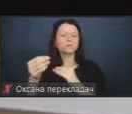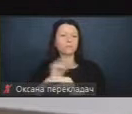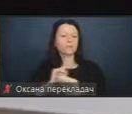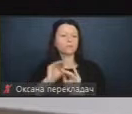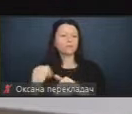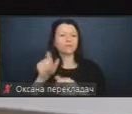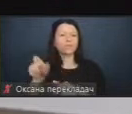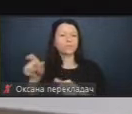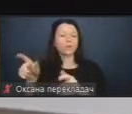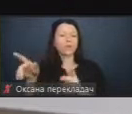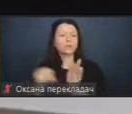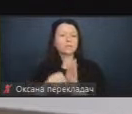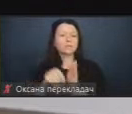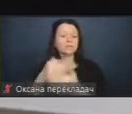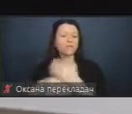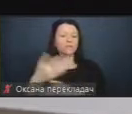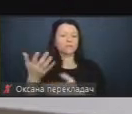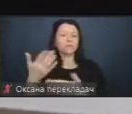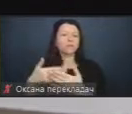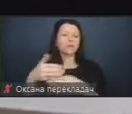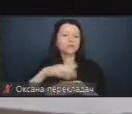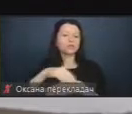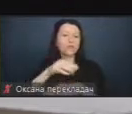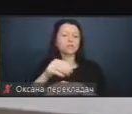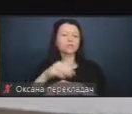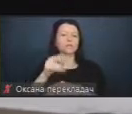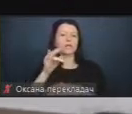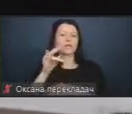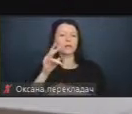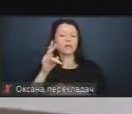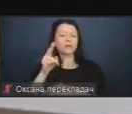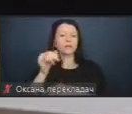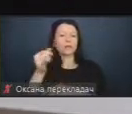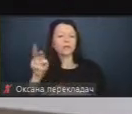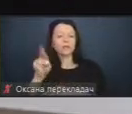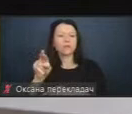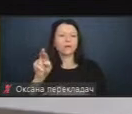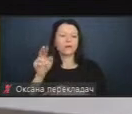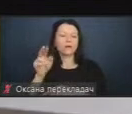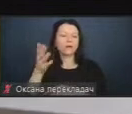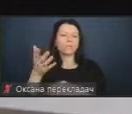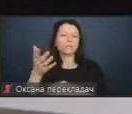systems, and also in the Netherlands. So they opt for a different system.